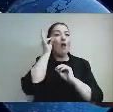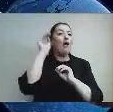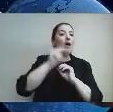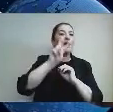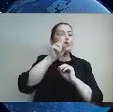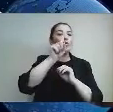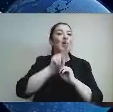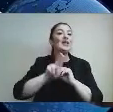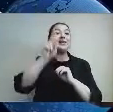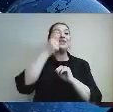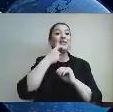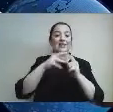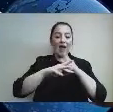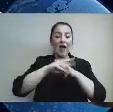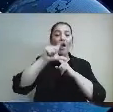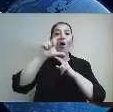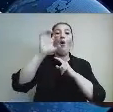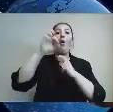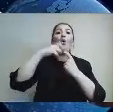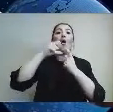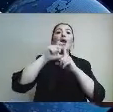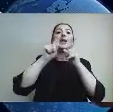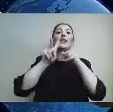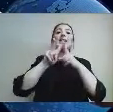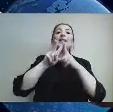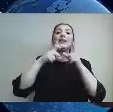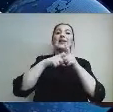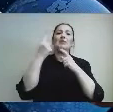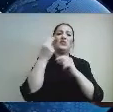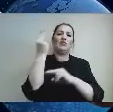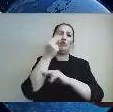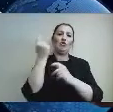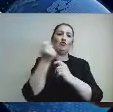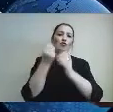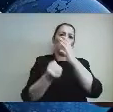aerial vehicles and environmental issues have been